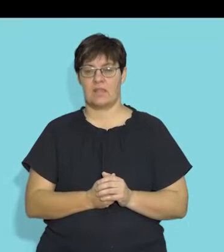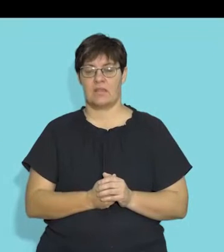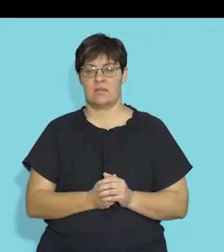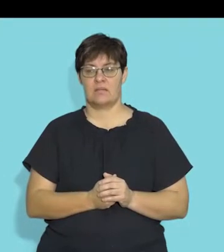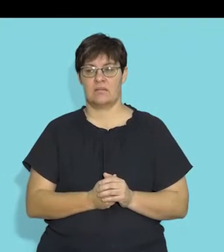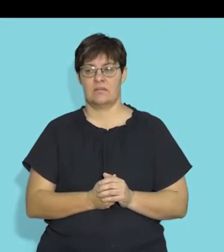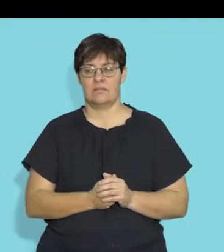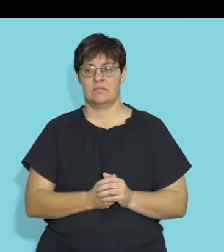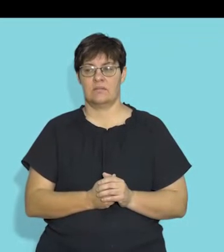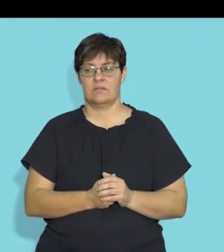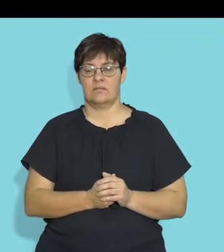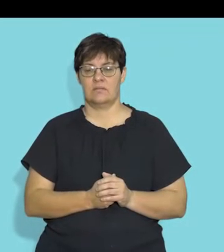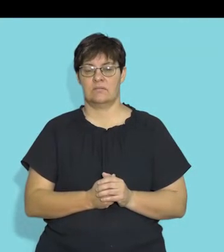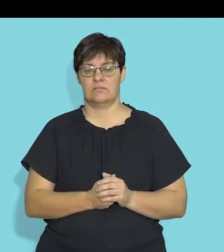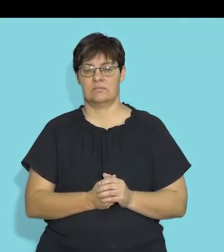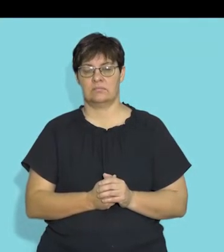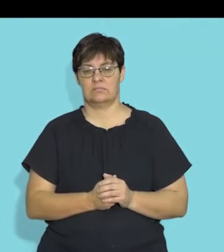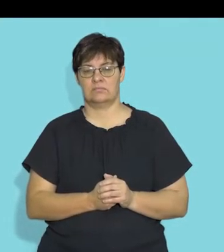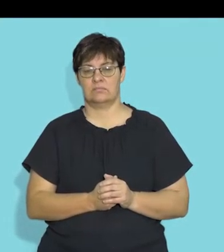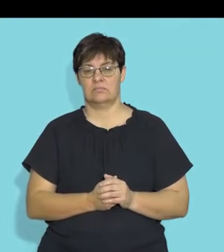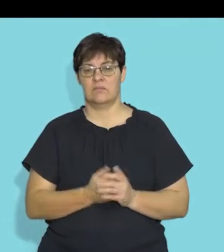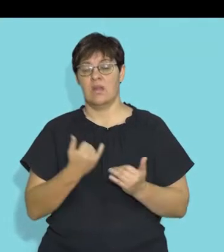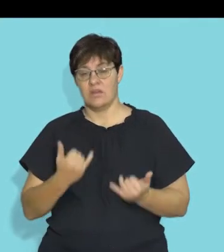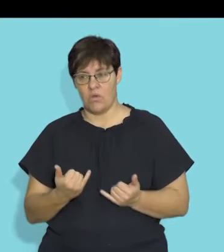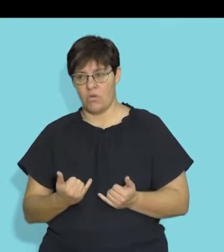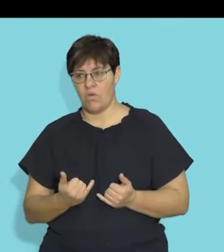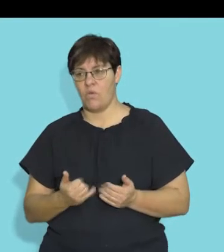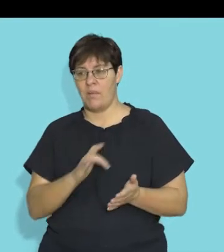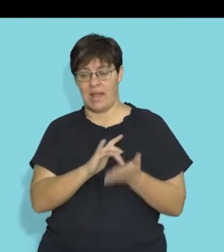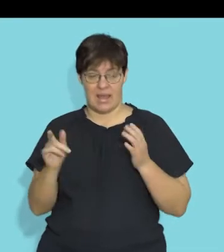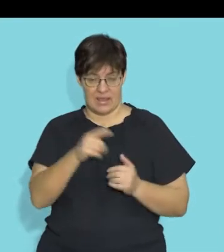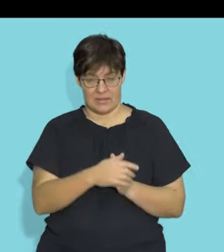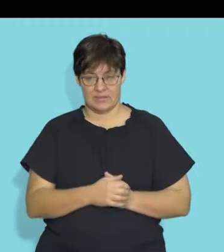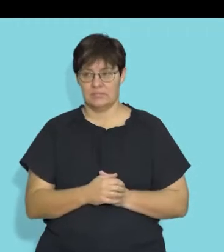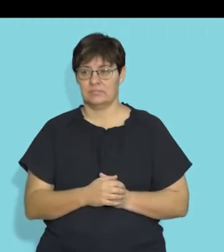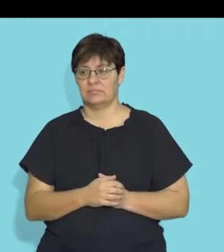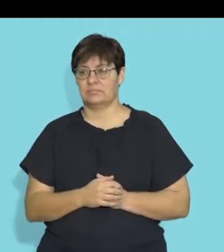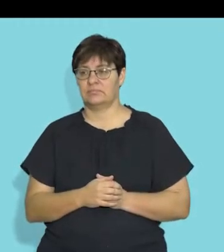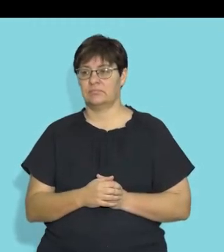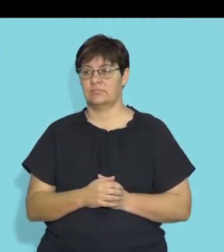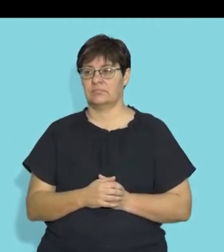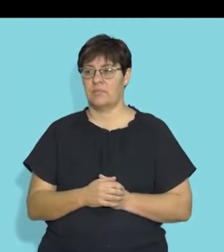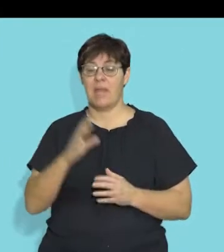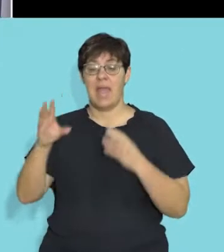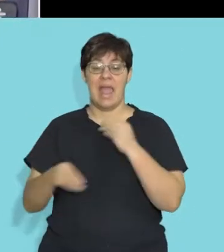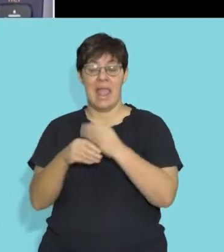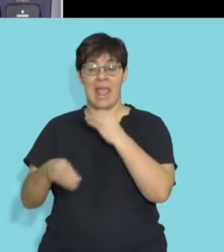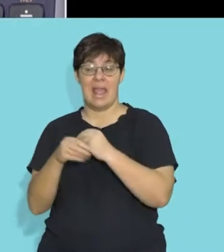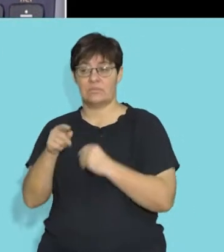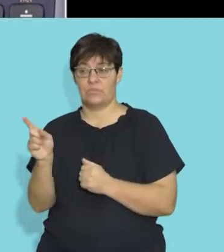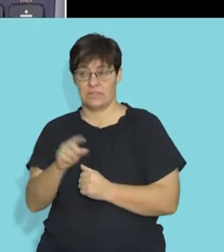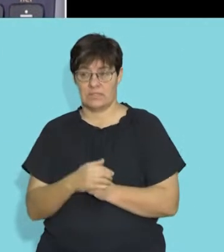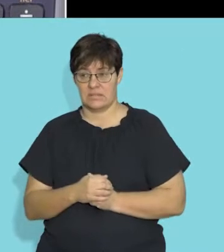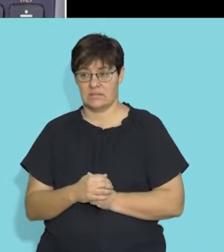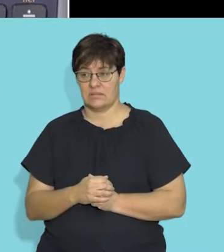to, obviously, I now add those figures. And what am I adding?